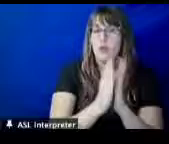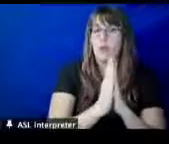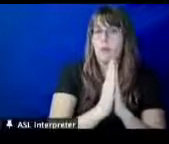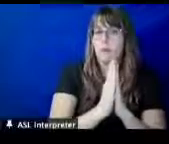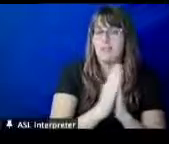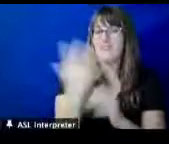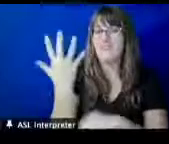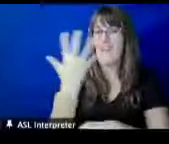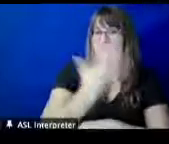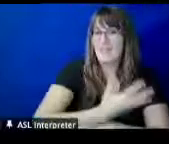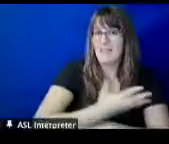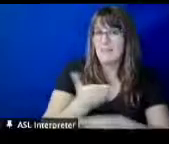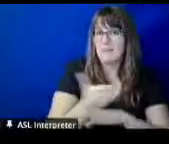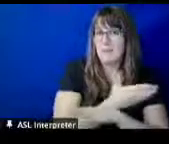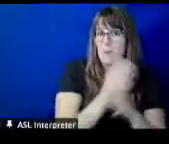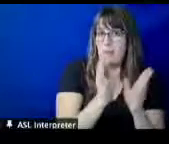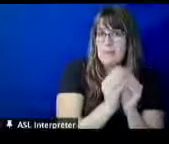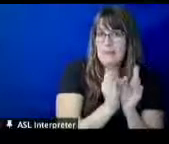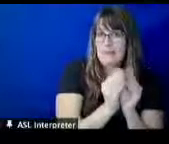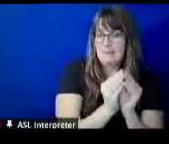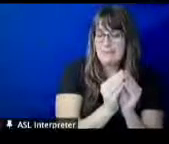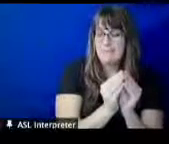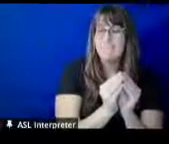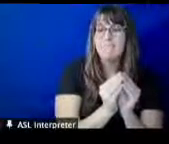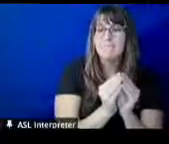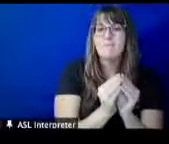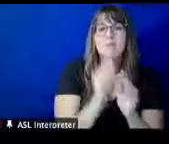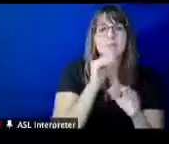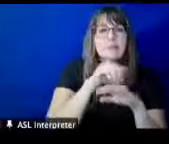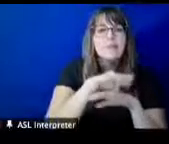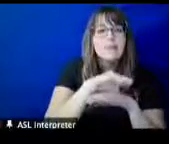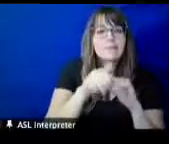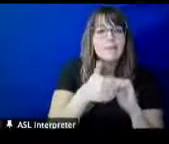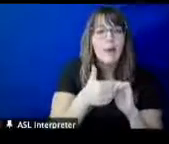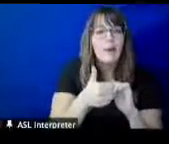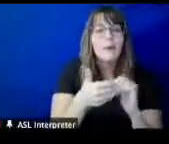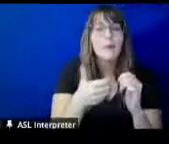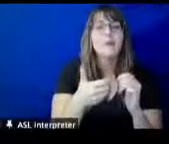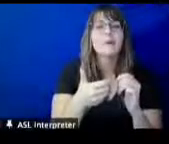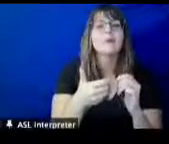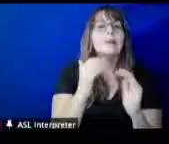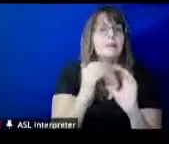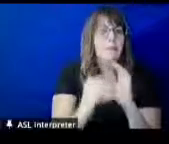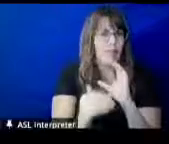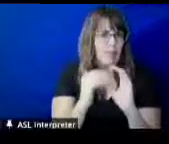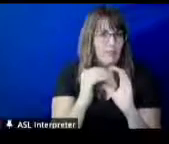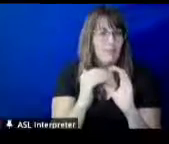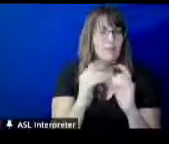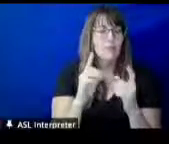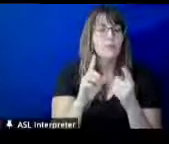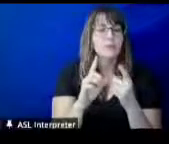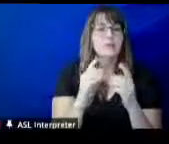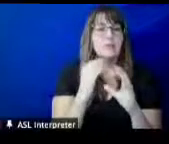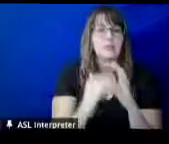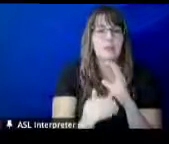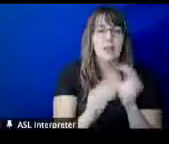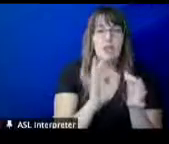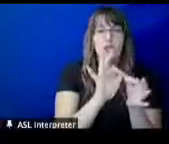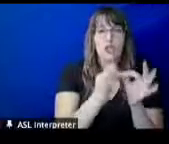least 5 business days prior to that meeting. You can submit your request via email to